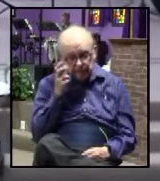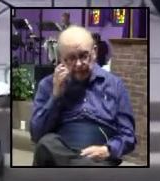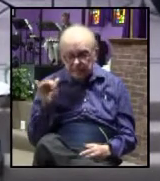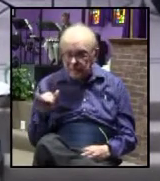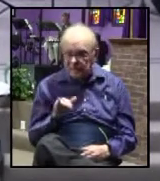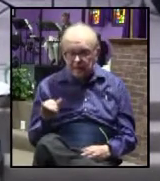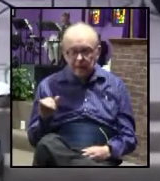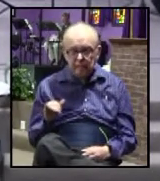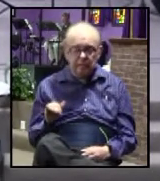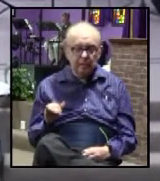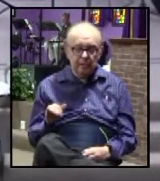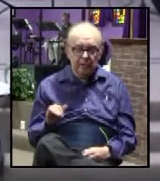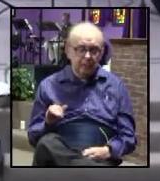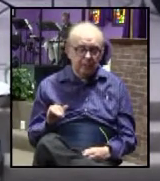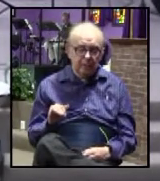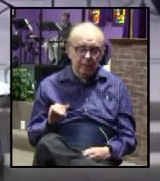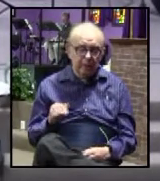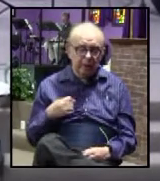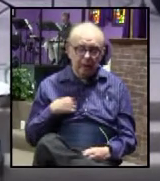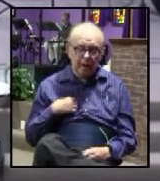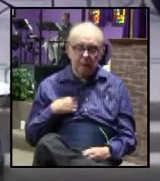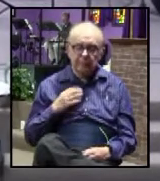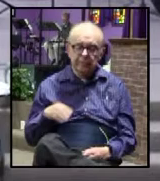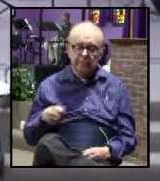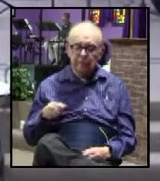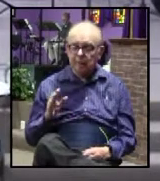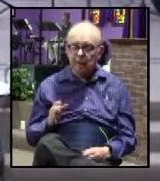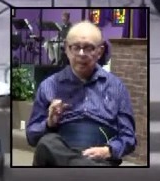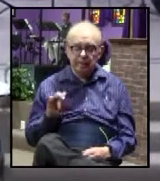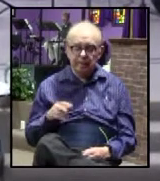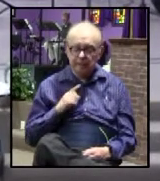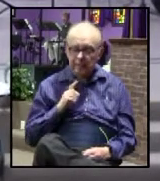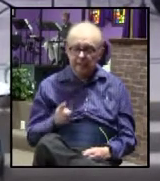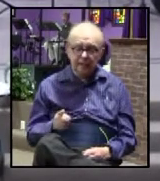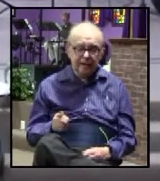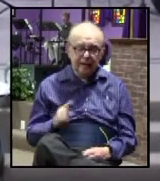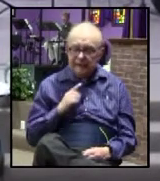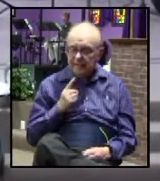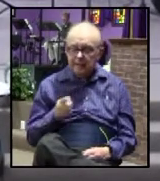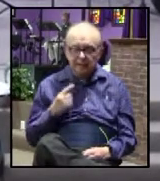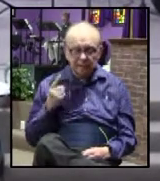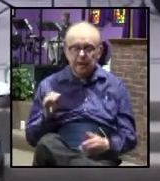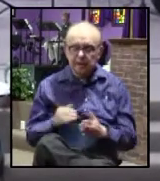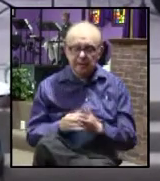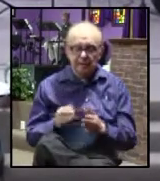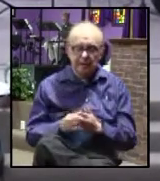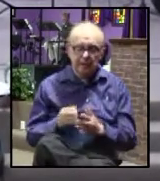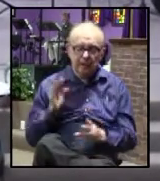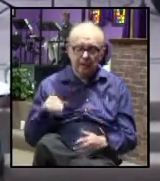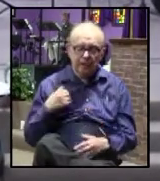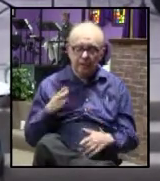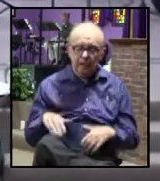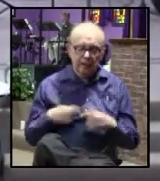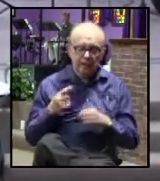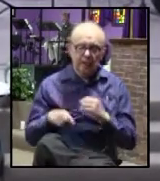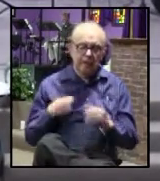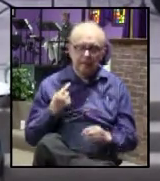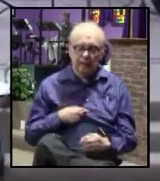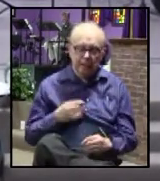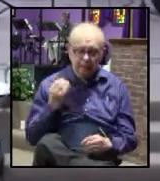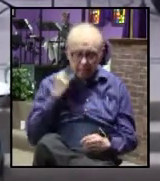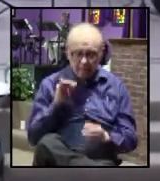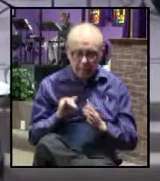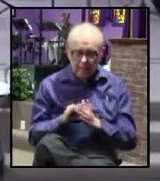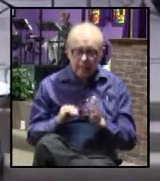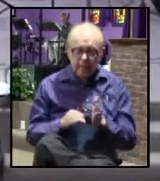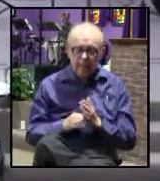am. That's all I just said. Yes, I am. Doing this thing. I'm a child of God. It's a reminder in our lives of who we are. If our identity,